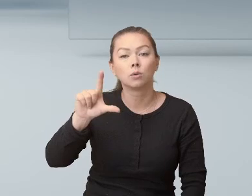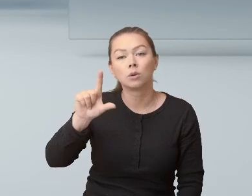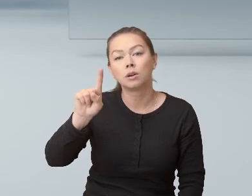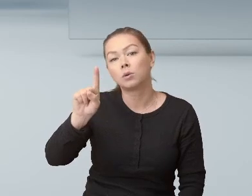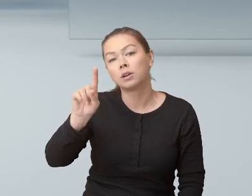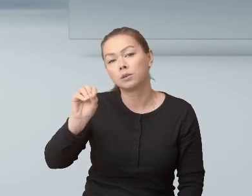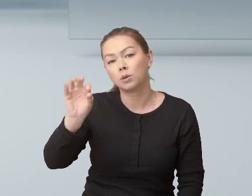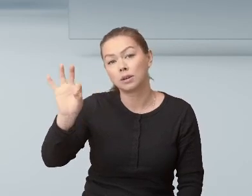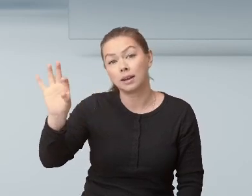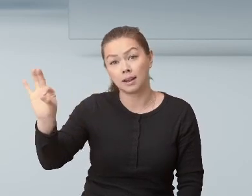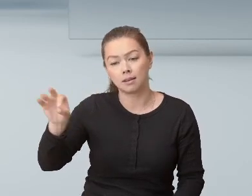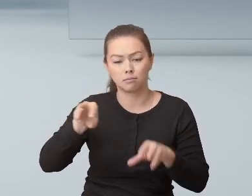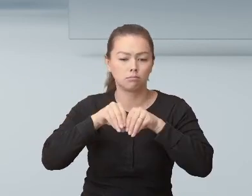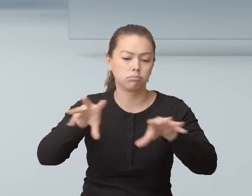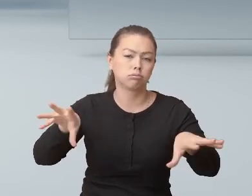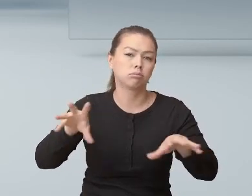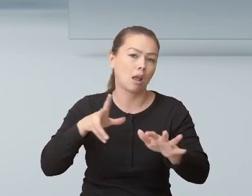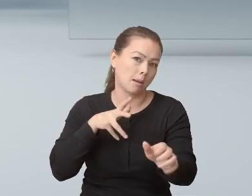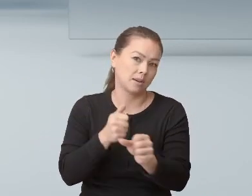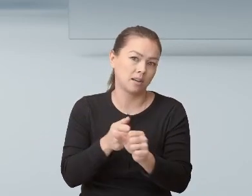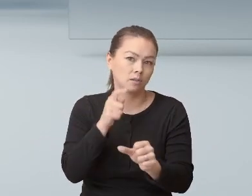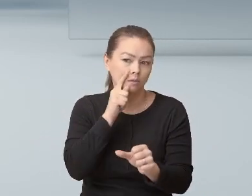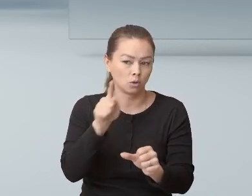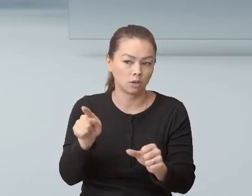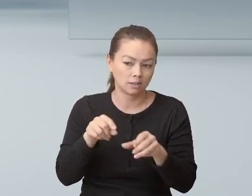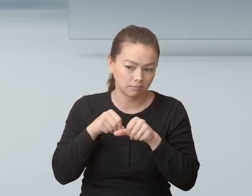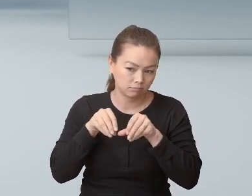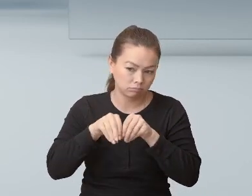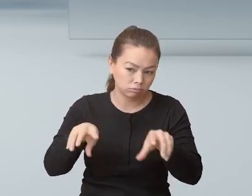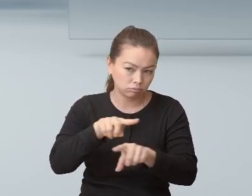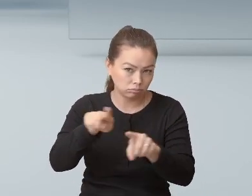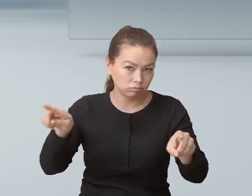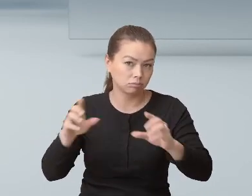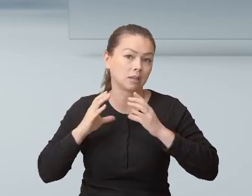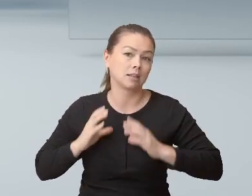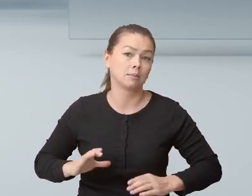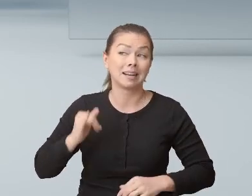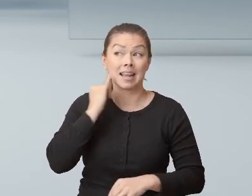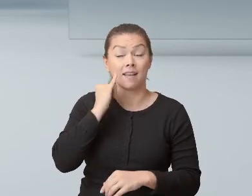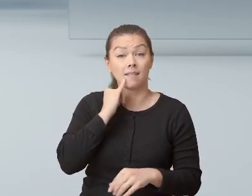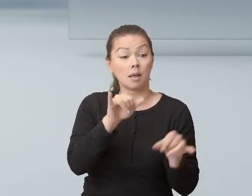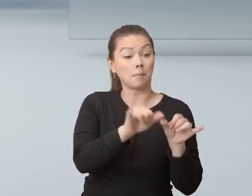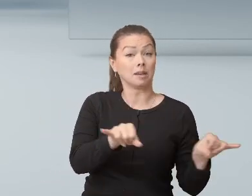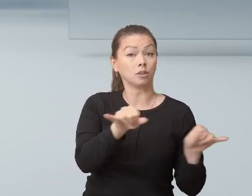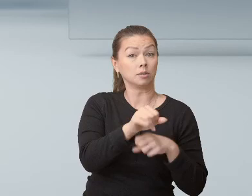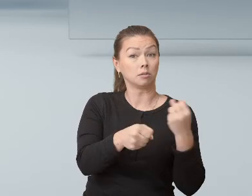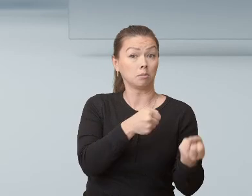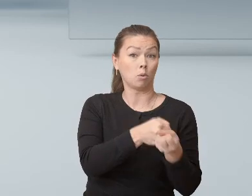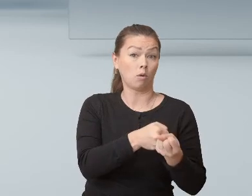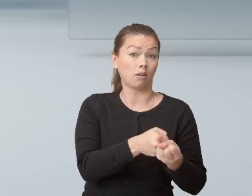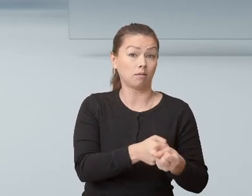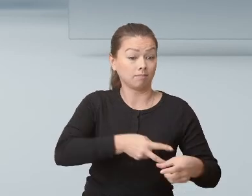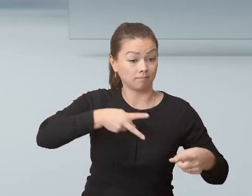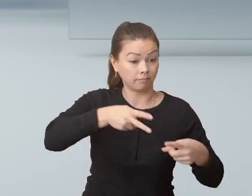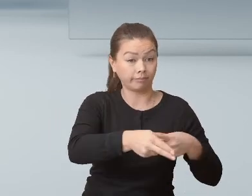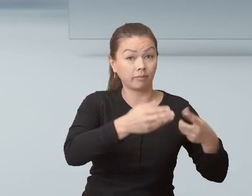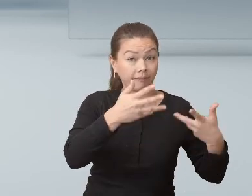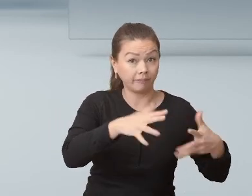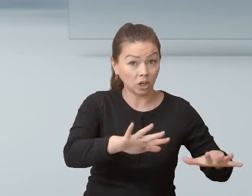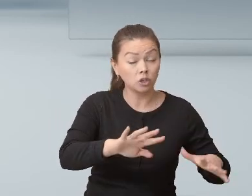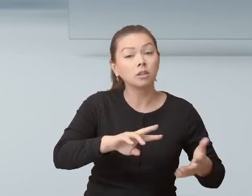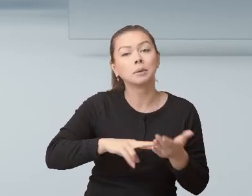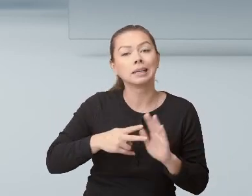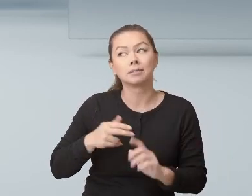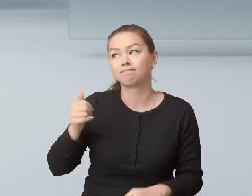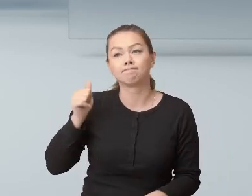Well, once mainstream support has ended, they're not going to do that anymore. Now, maybe a third party will come along and do it and replace the core functionality. But